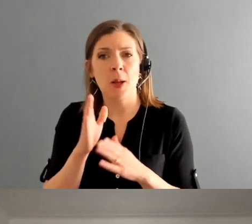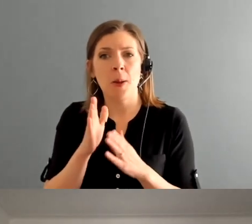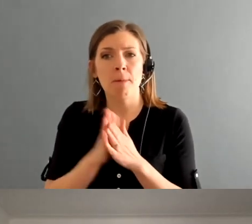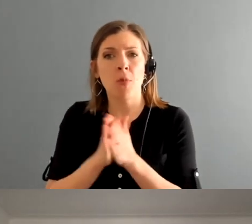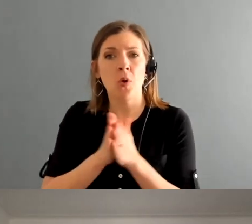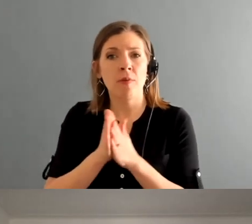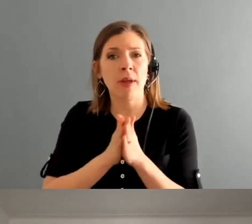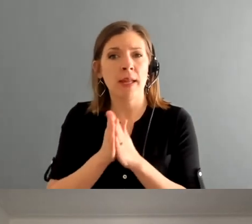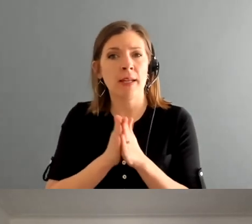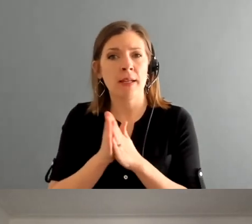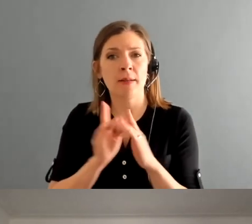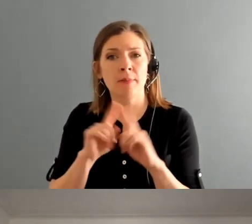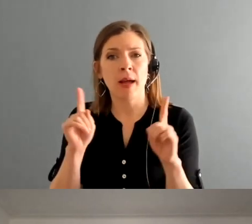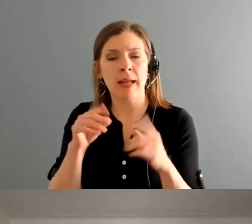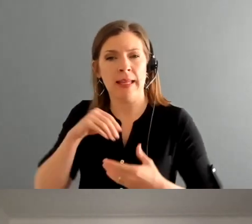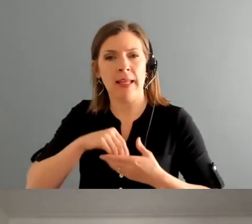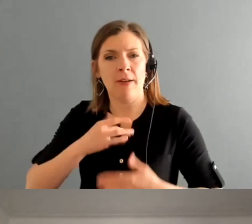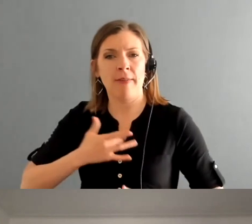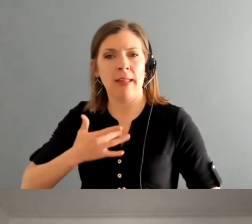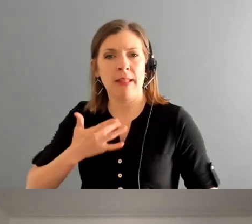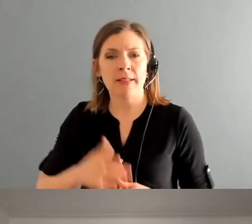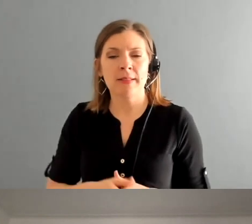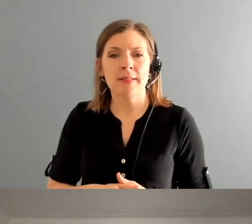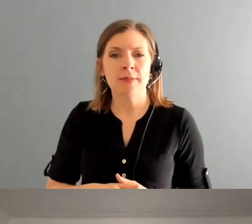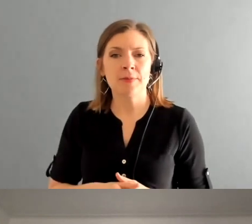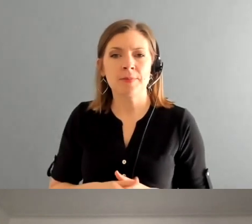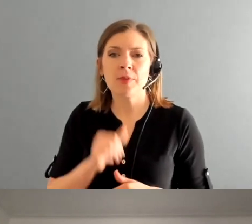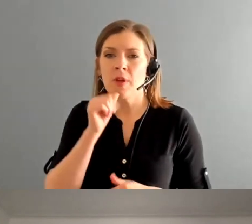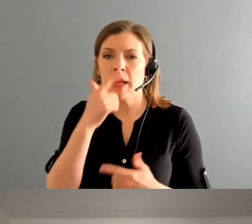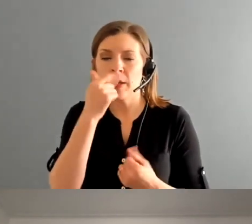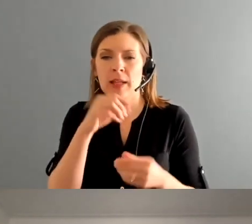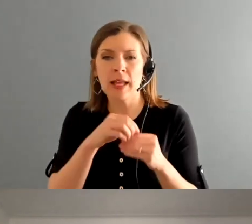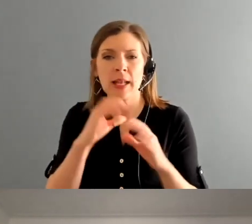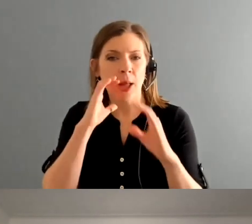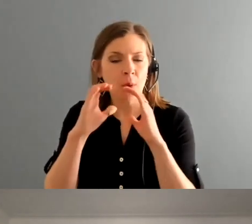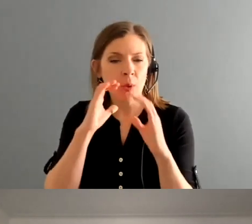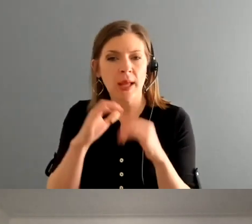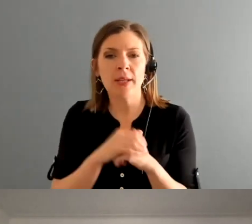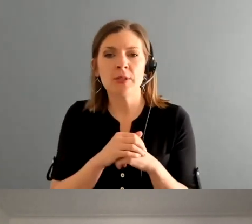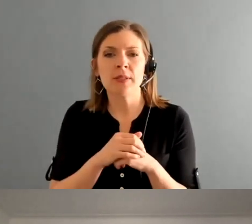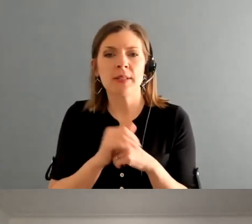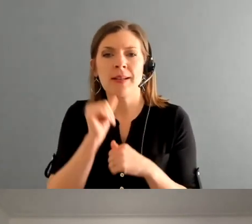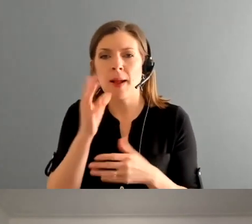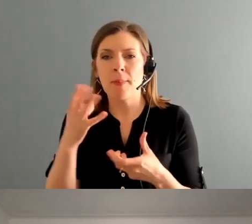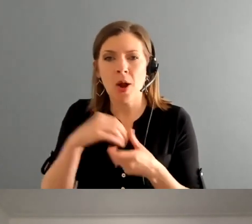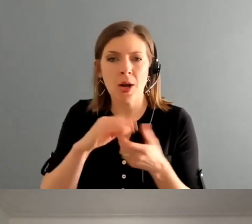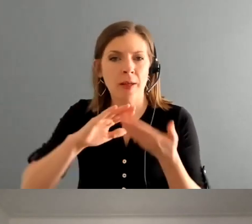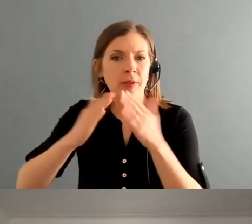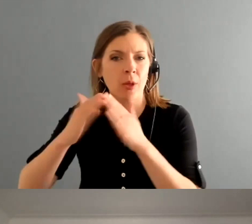motivated by inner feelings, not interested in communication, not part of